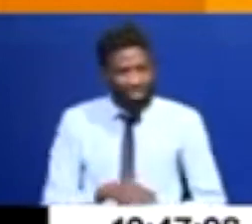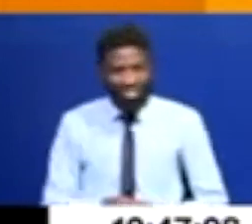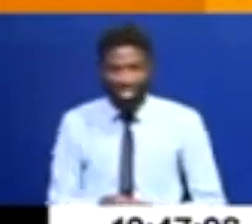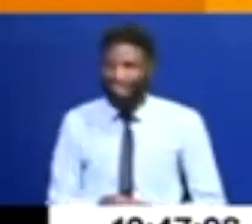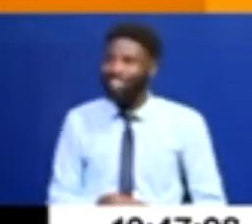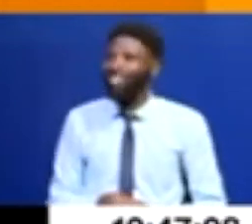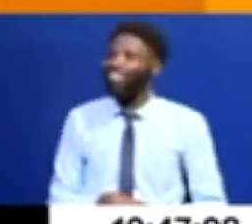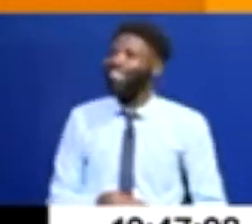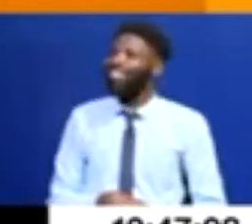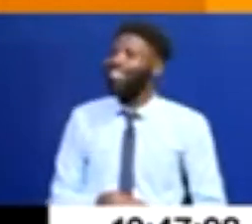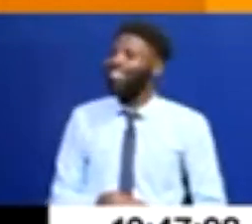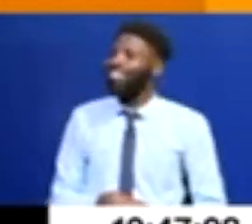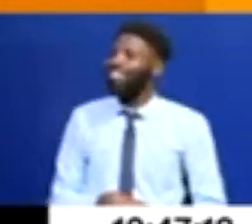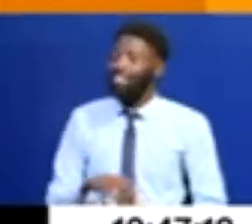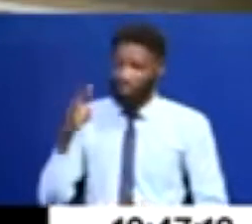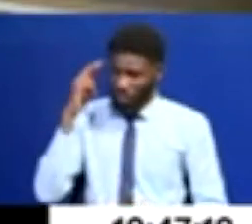you have a right.